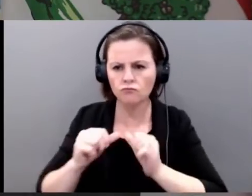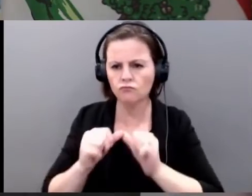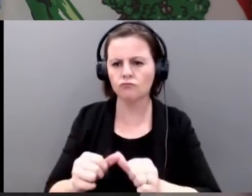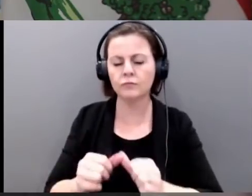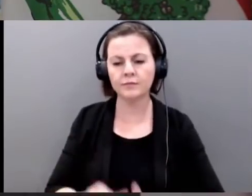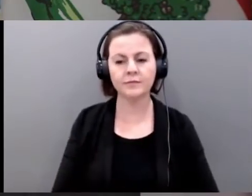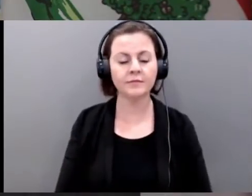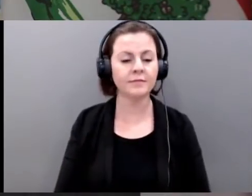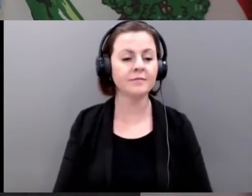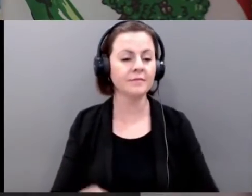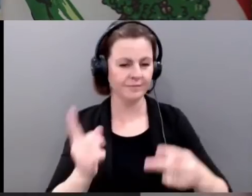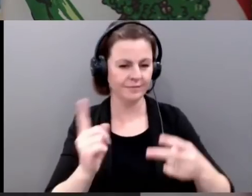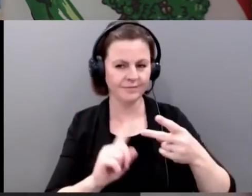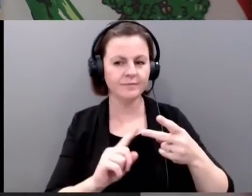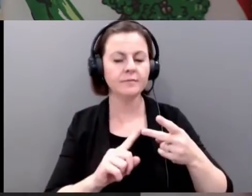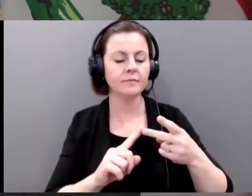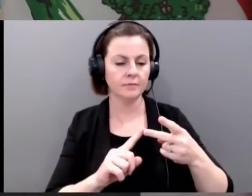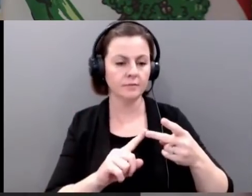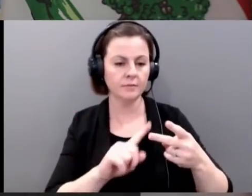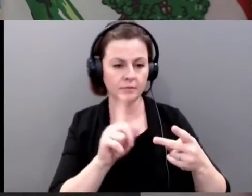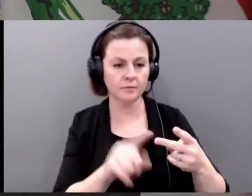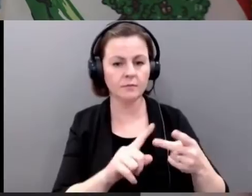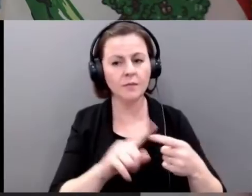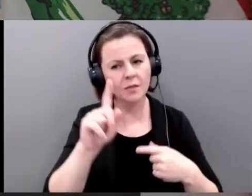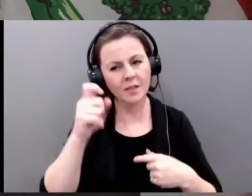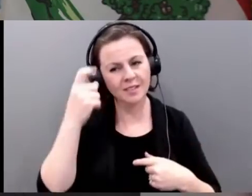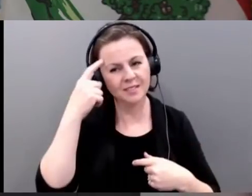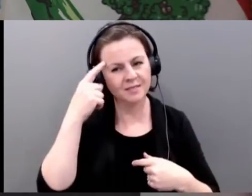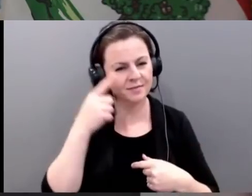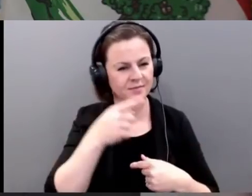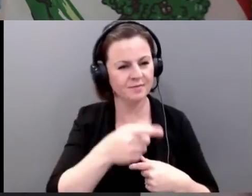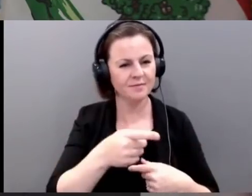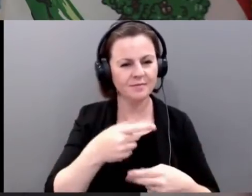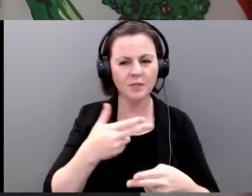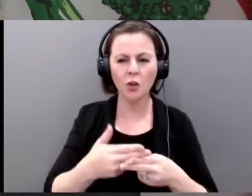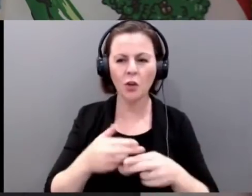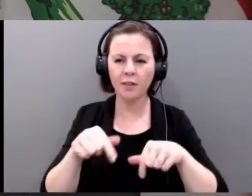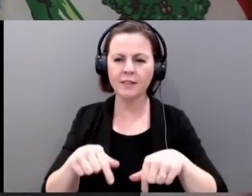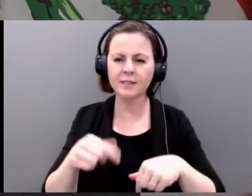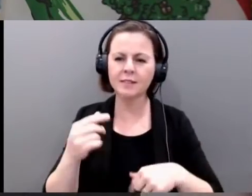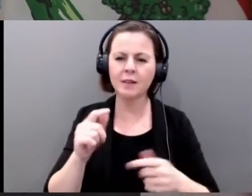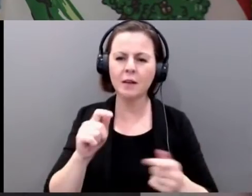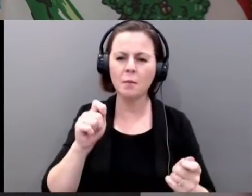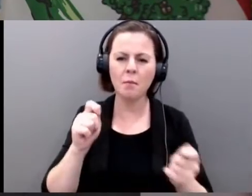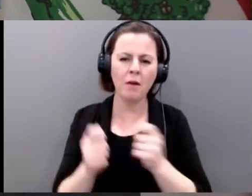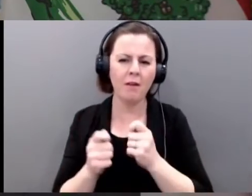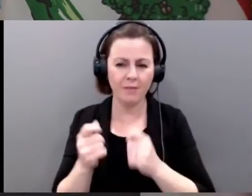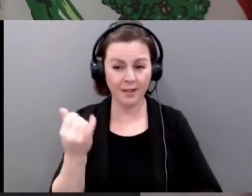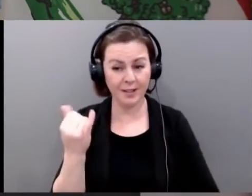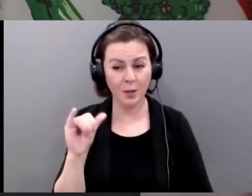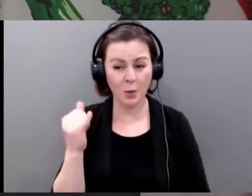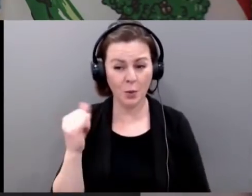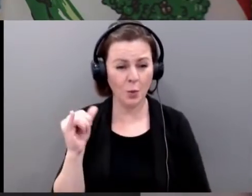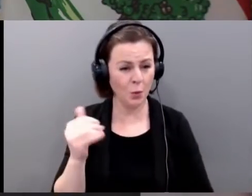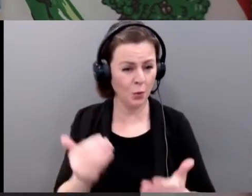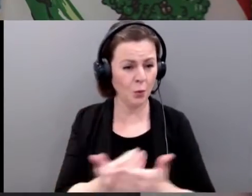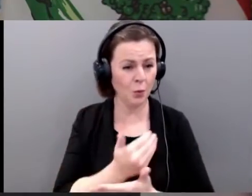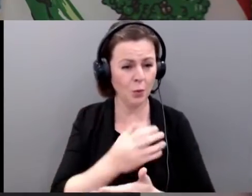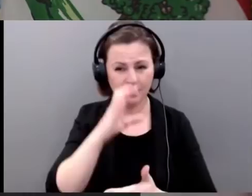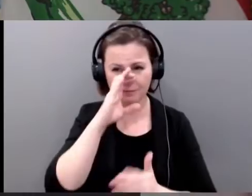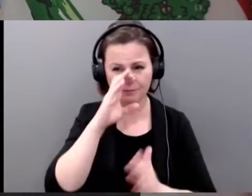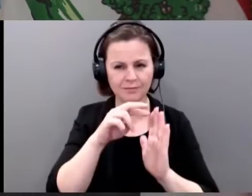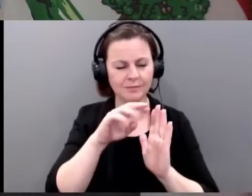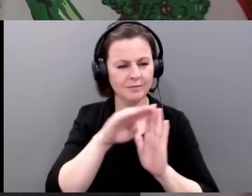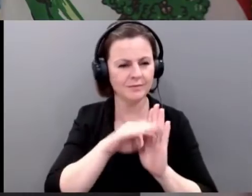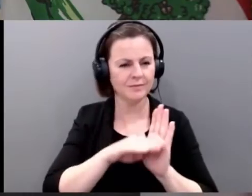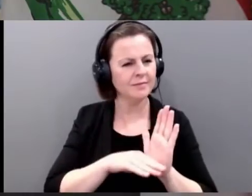And my follow-up question, Premier, I believe you called it a modified yellow stage, these new restrictions. Could you